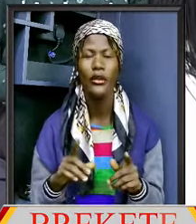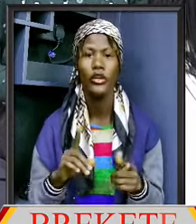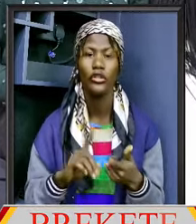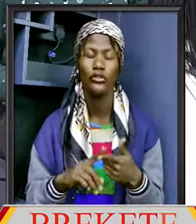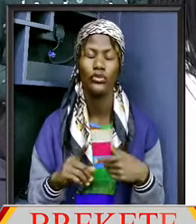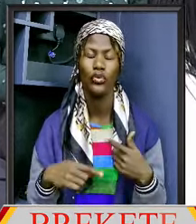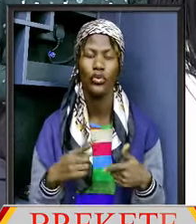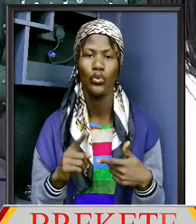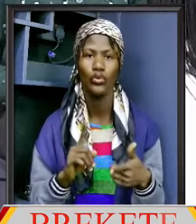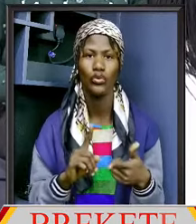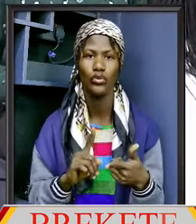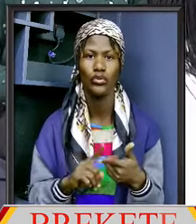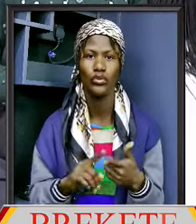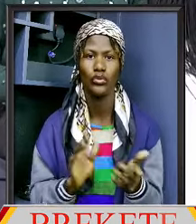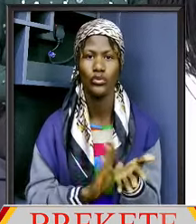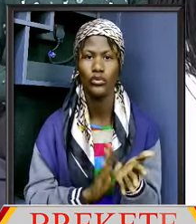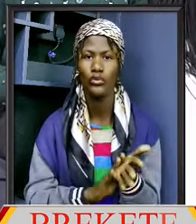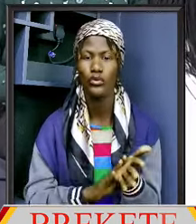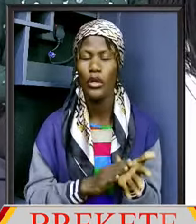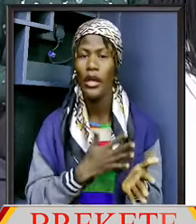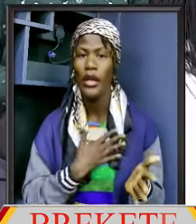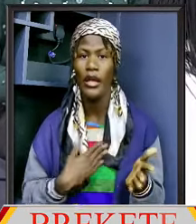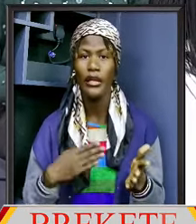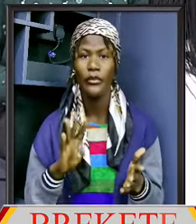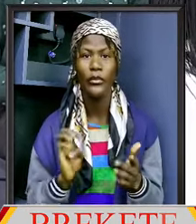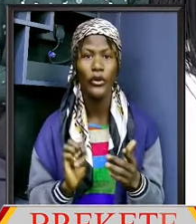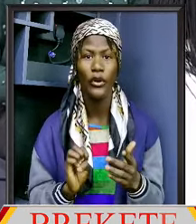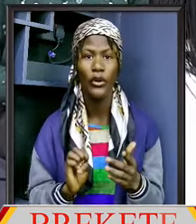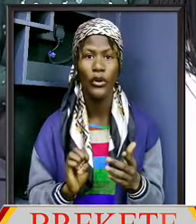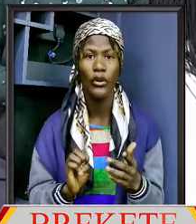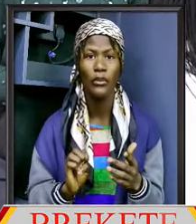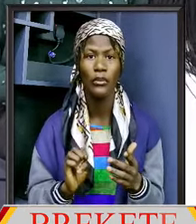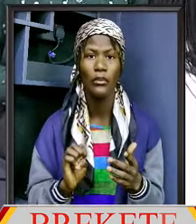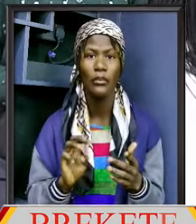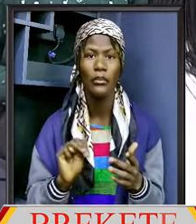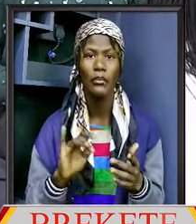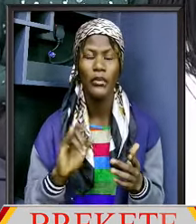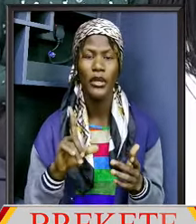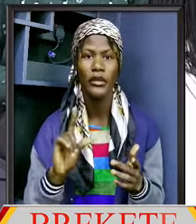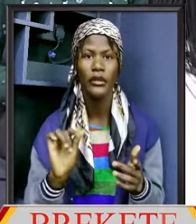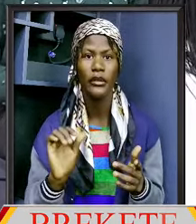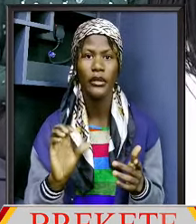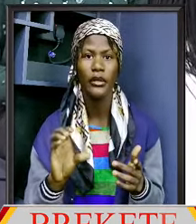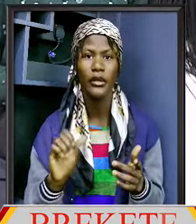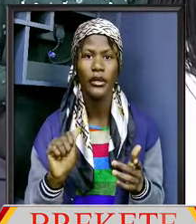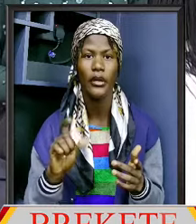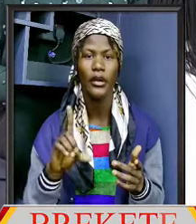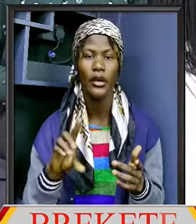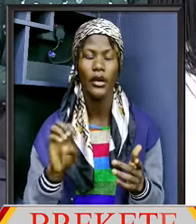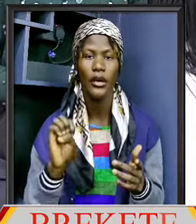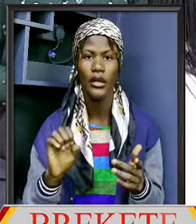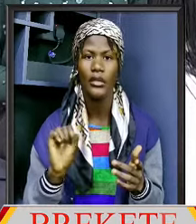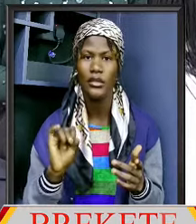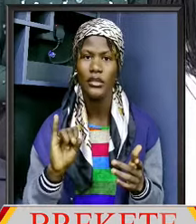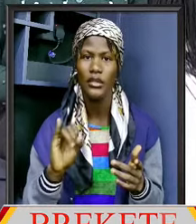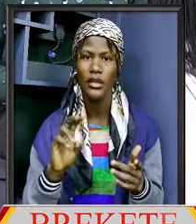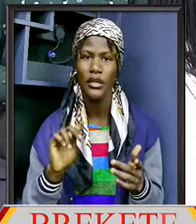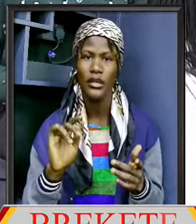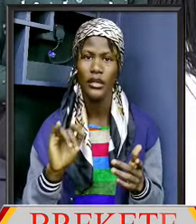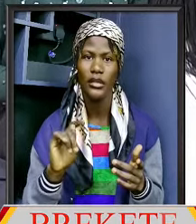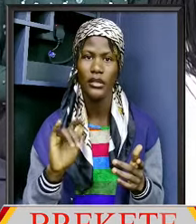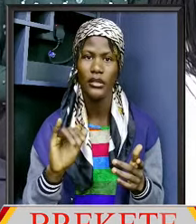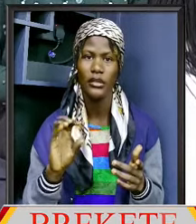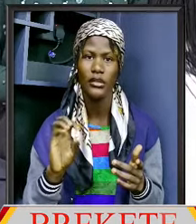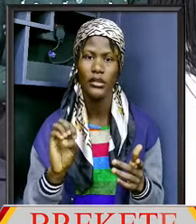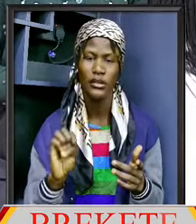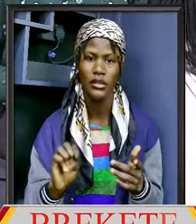school, become medical lab scientists, how people they improve their knowledge for this work, how they go take that knowledge